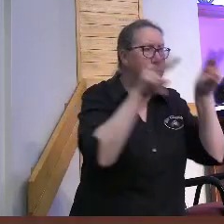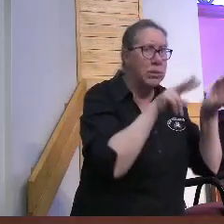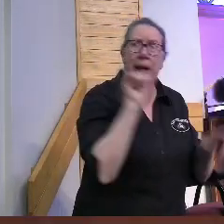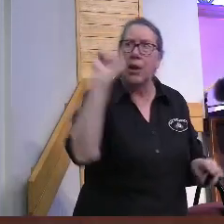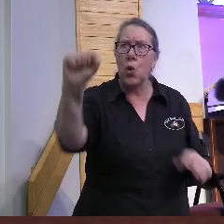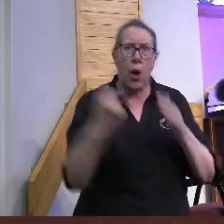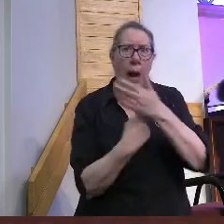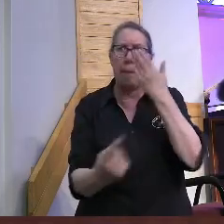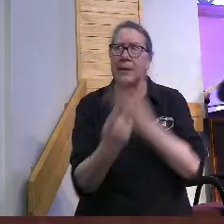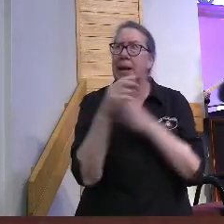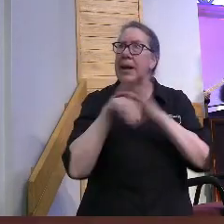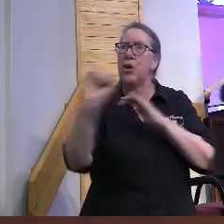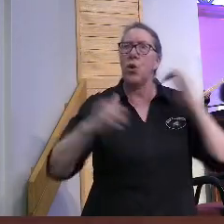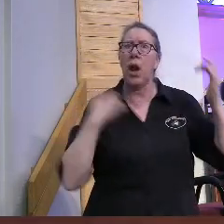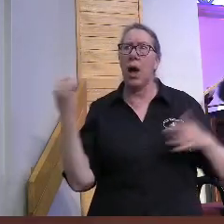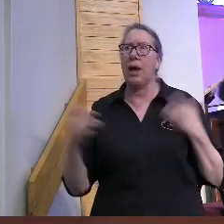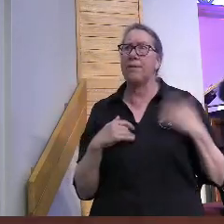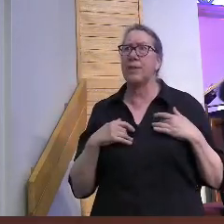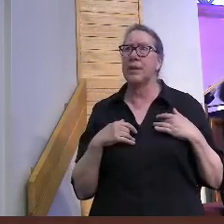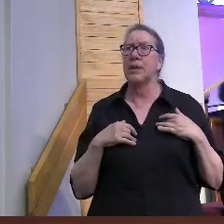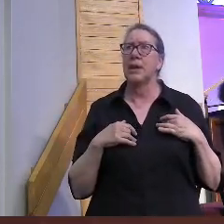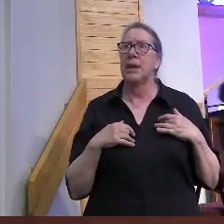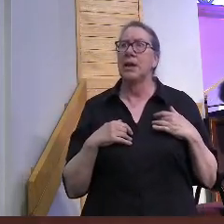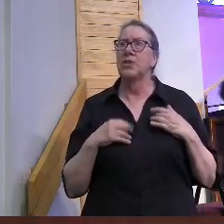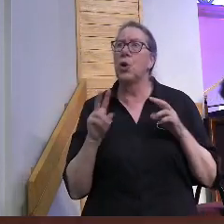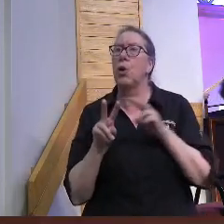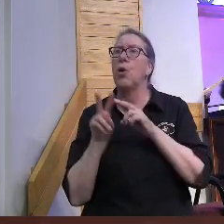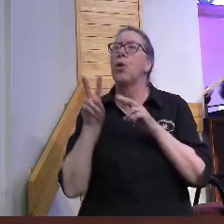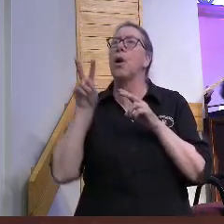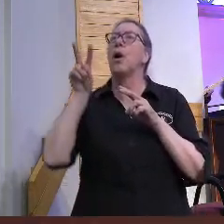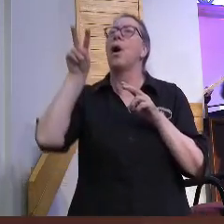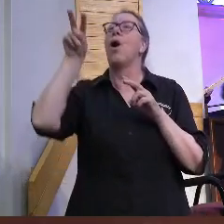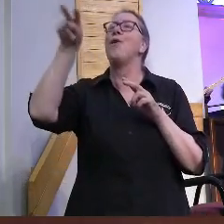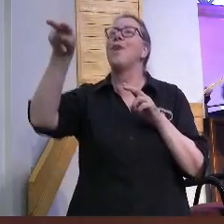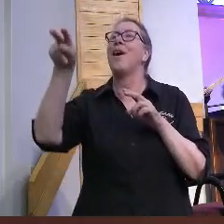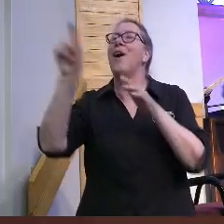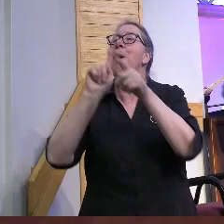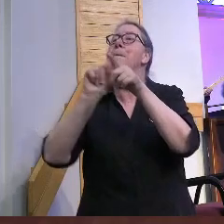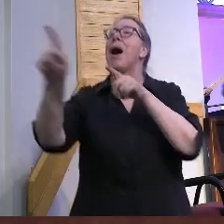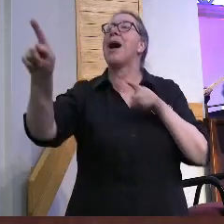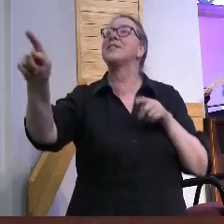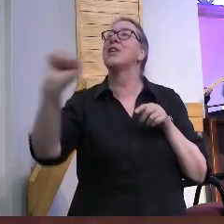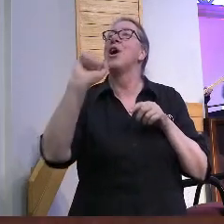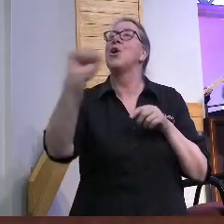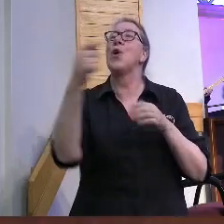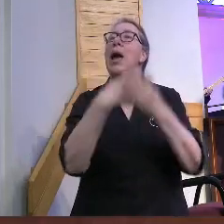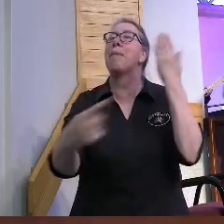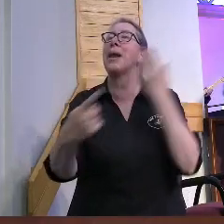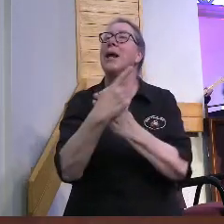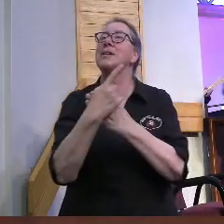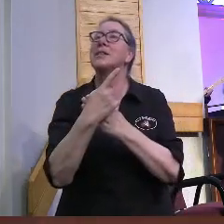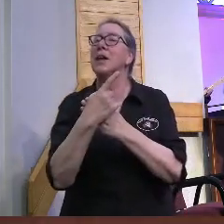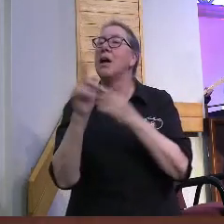circumstances. Stop looking at the wall. Take a little step up from the Word of God. Look past your circumstances. Look